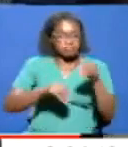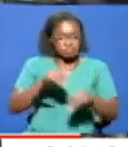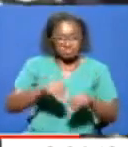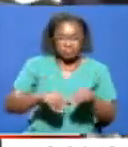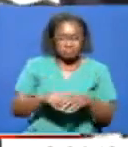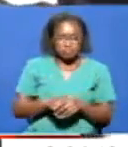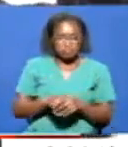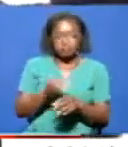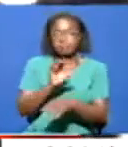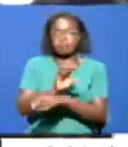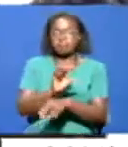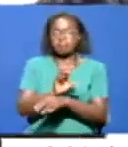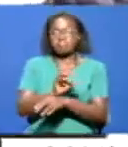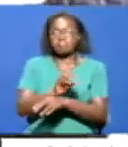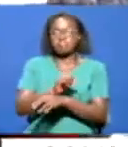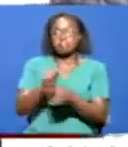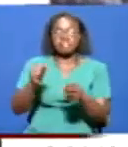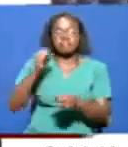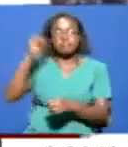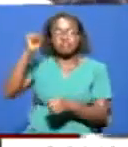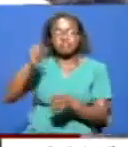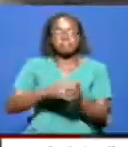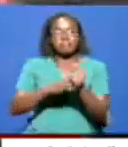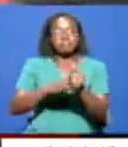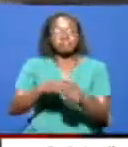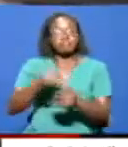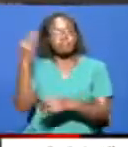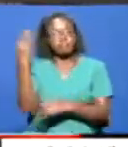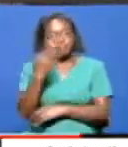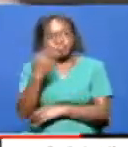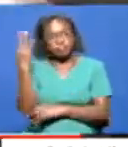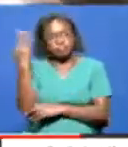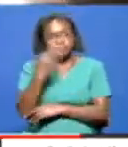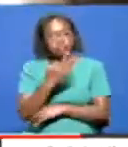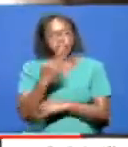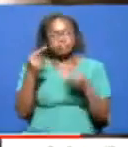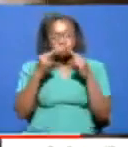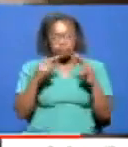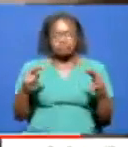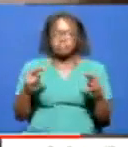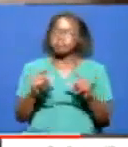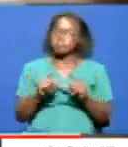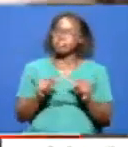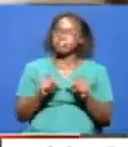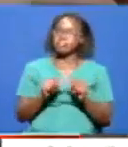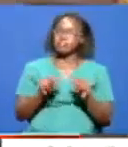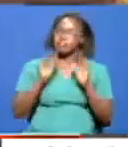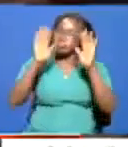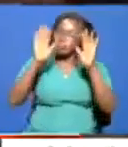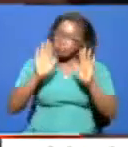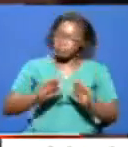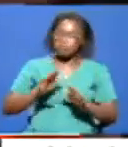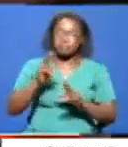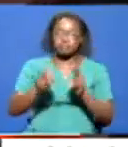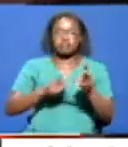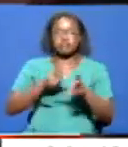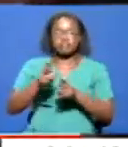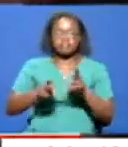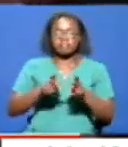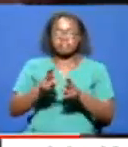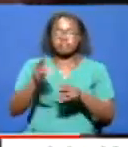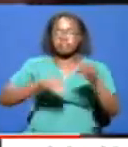has called on political leaders to preach message of peace as they campaign for the 2022 general election. Speaking in